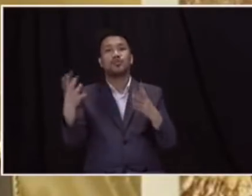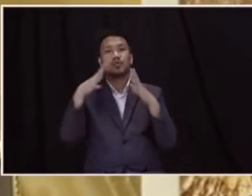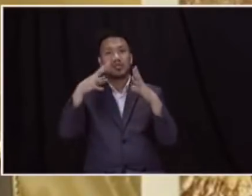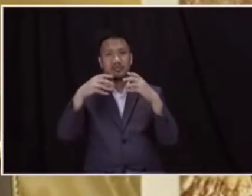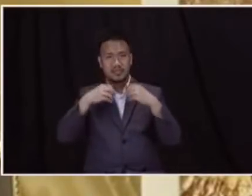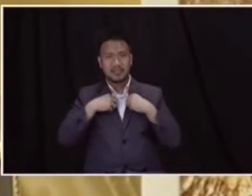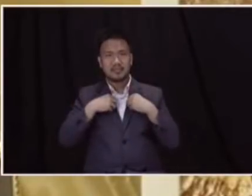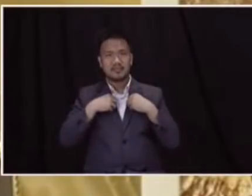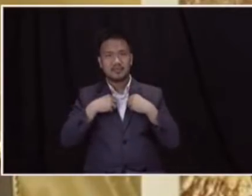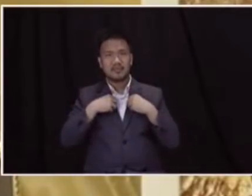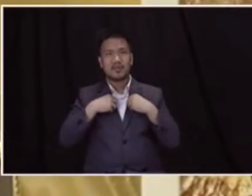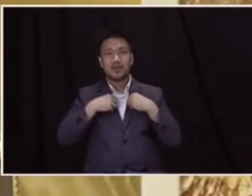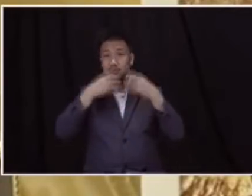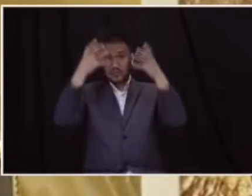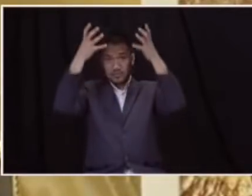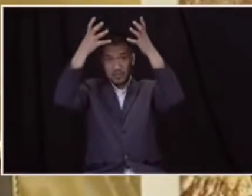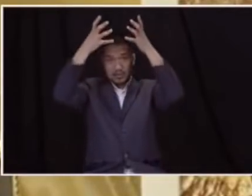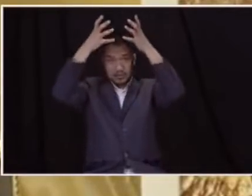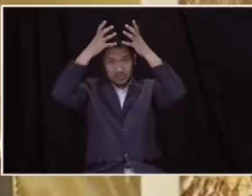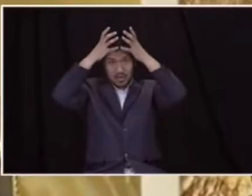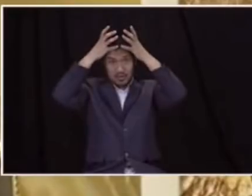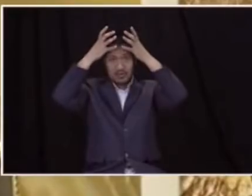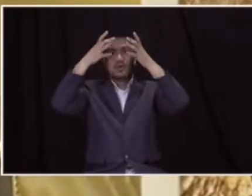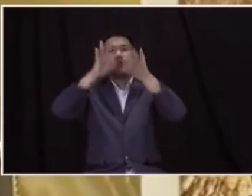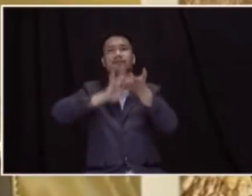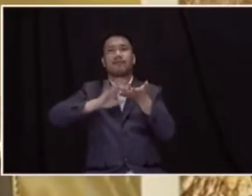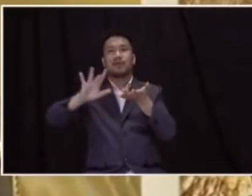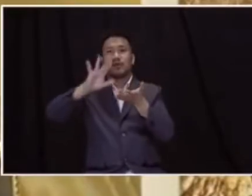receive the crown of glory.